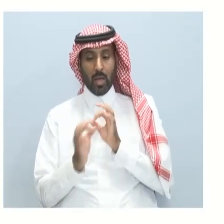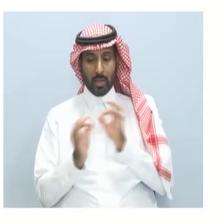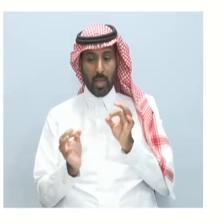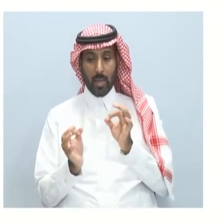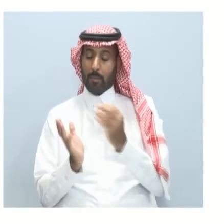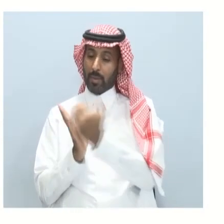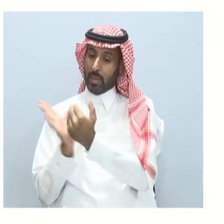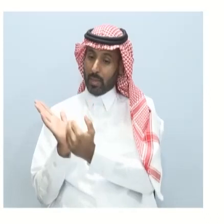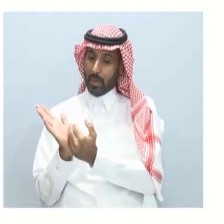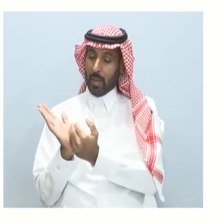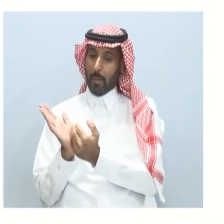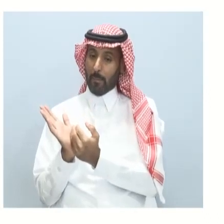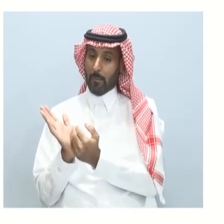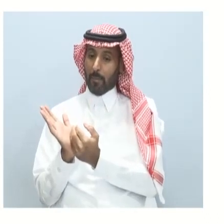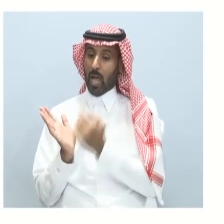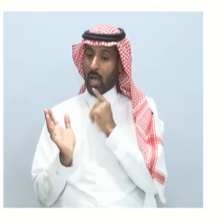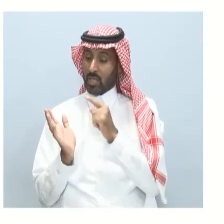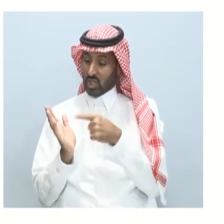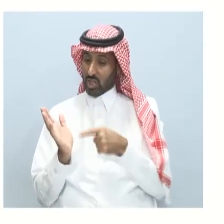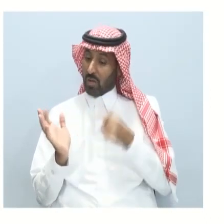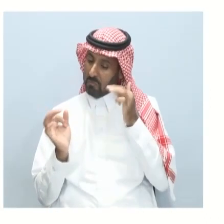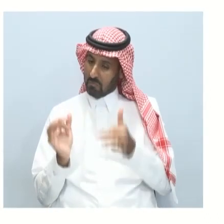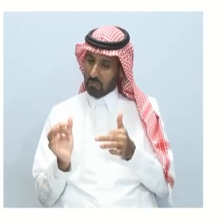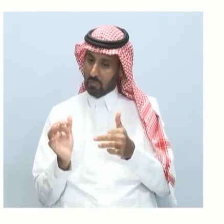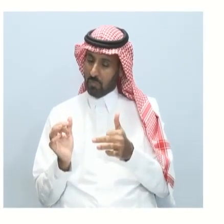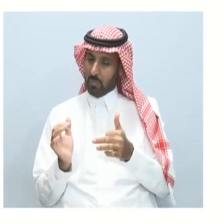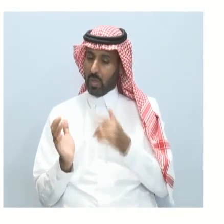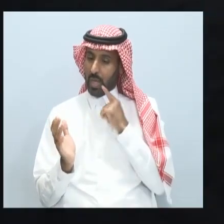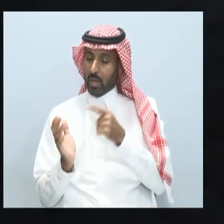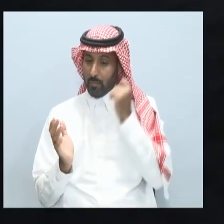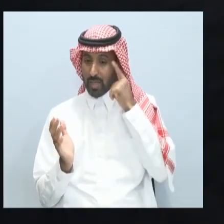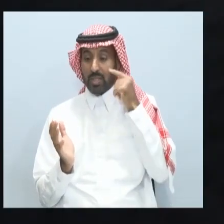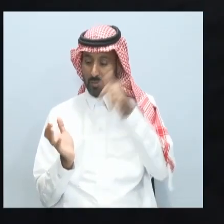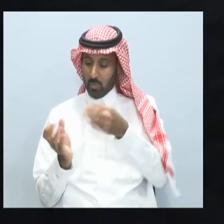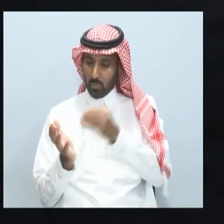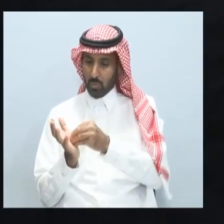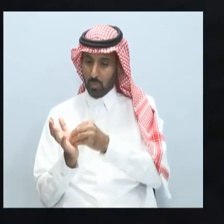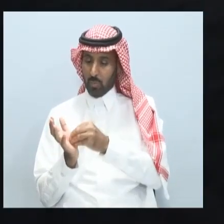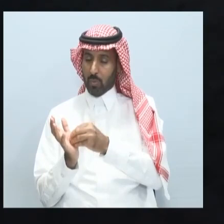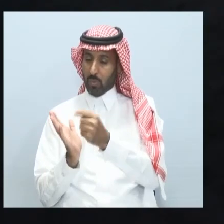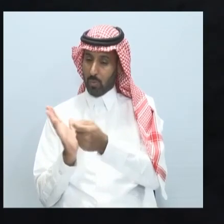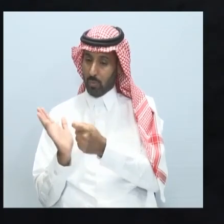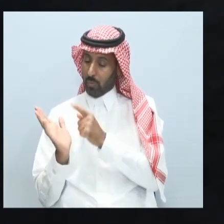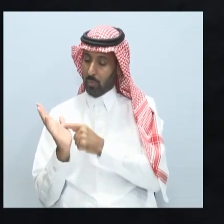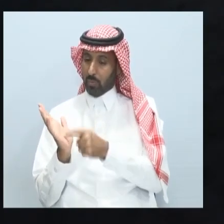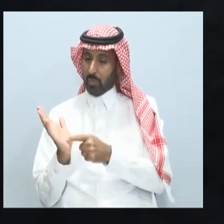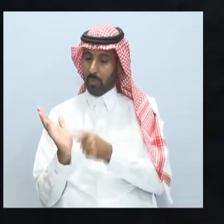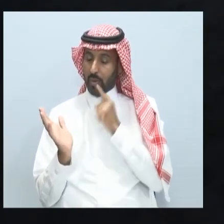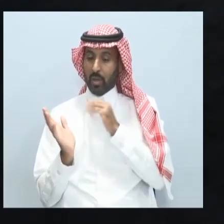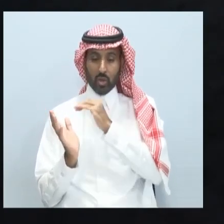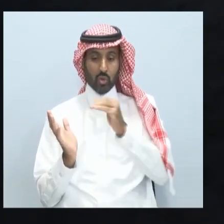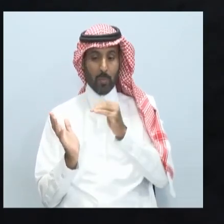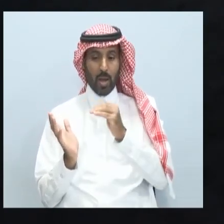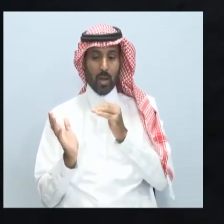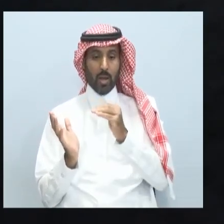complete paragraph. I checked everything. I checked my ideas. I checked the